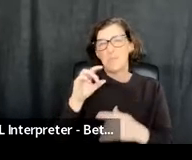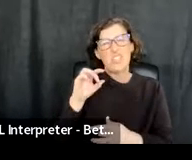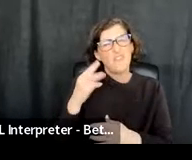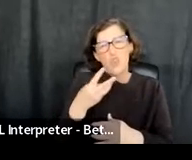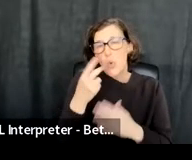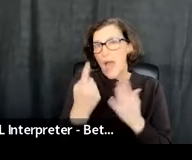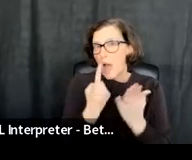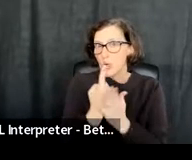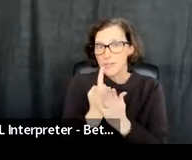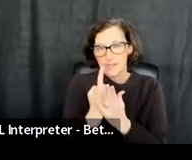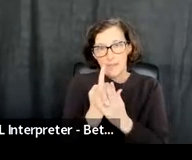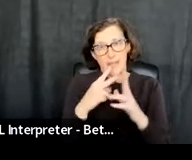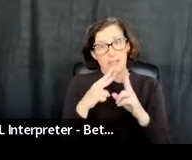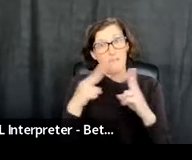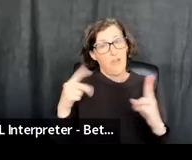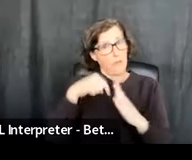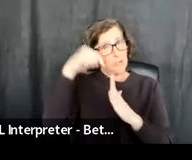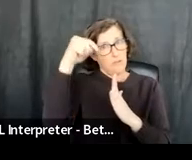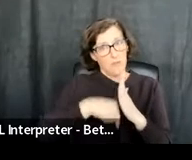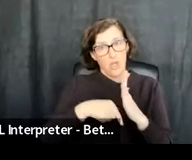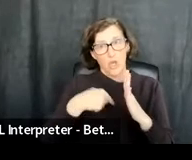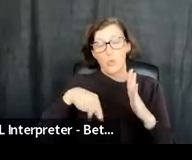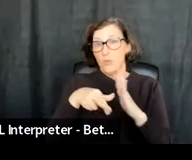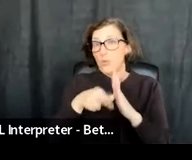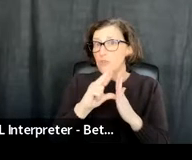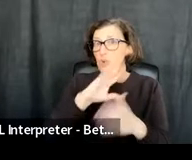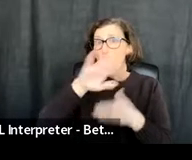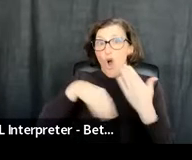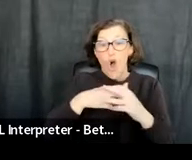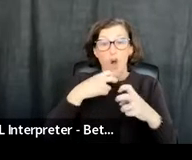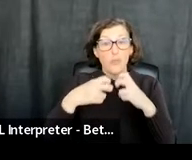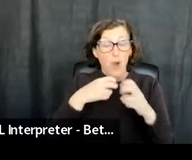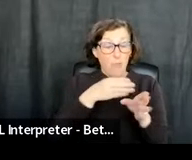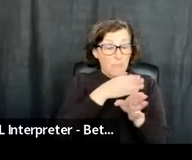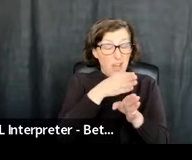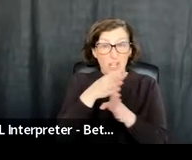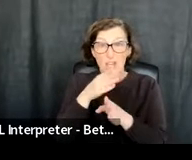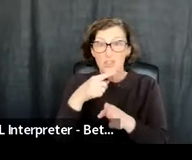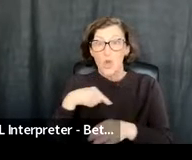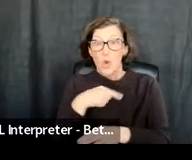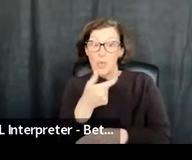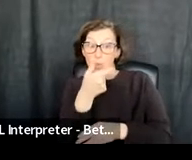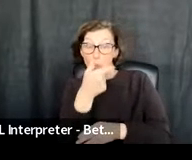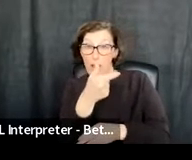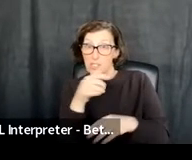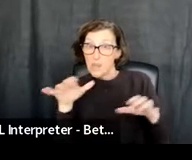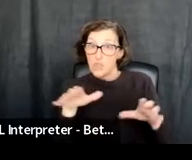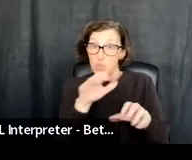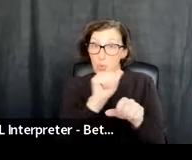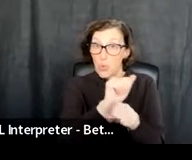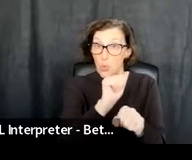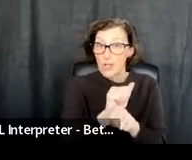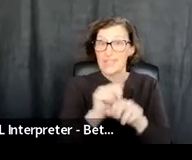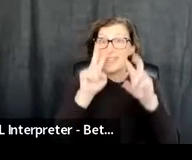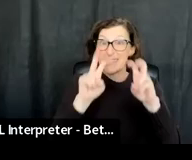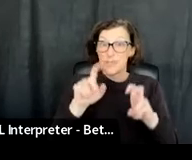comprehensive. We go through all the problem areas. We watch them perform those tasks. Ideally, the assessment should be done on